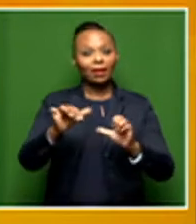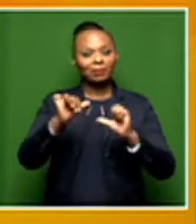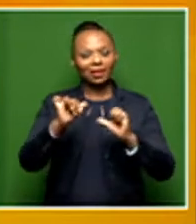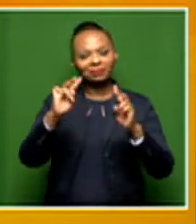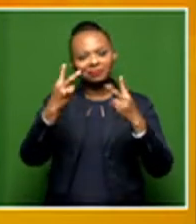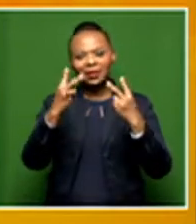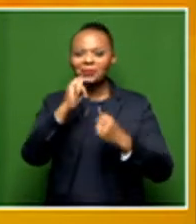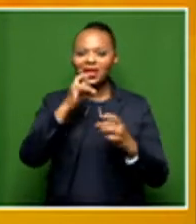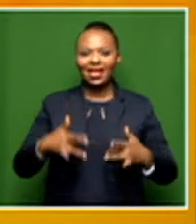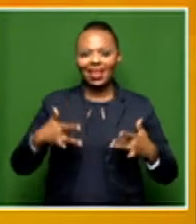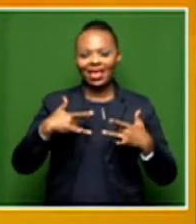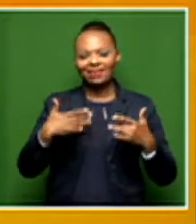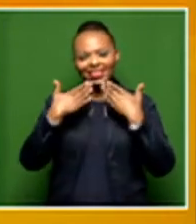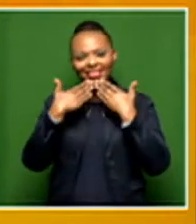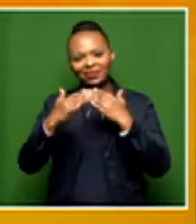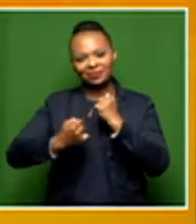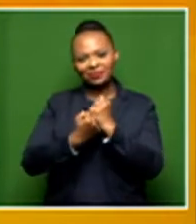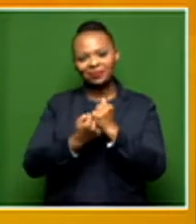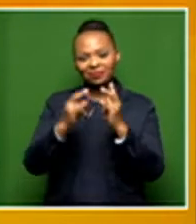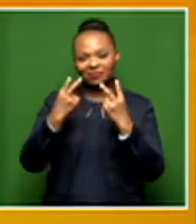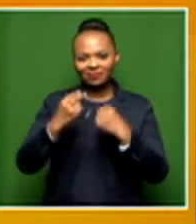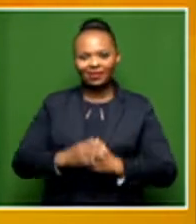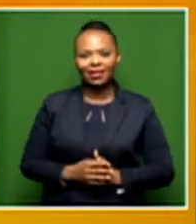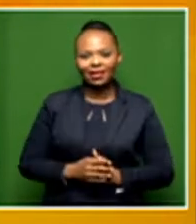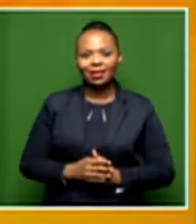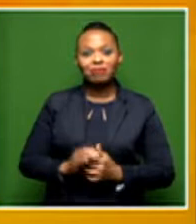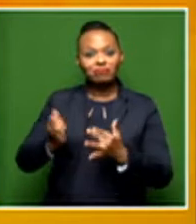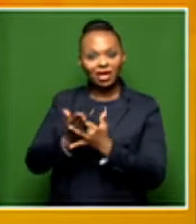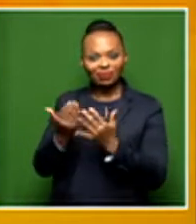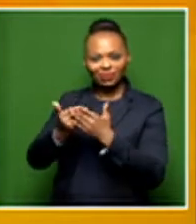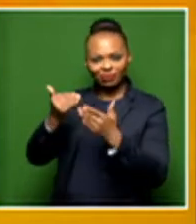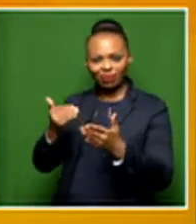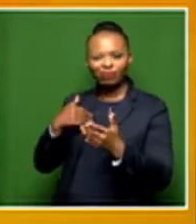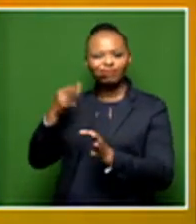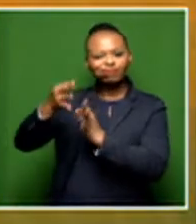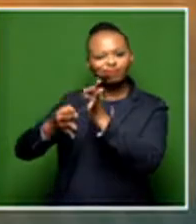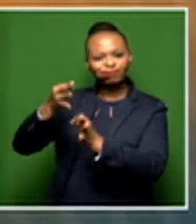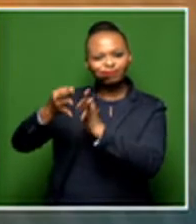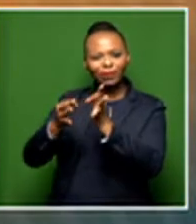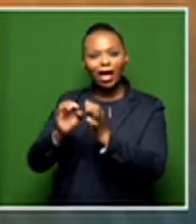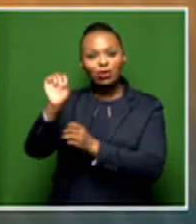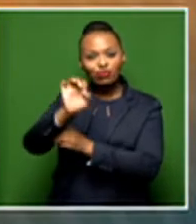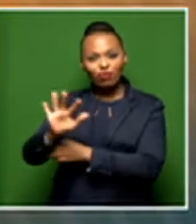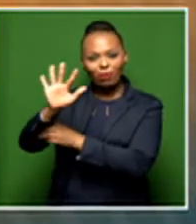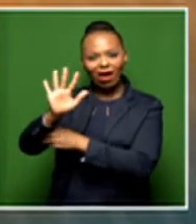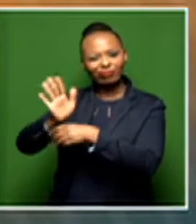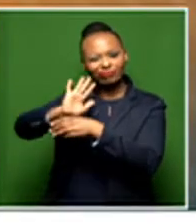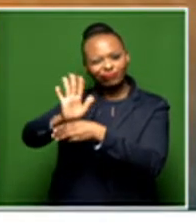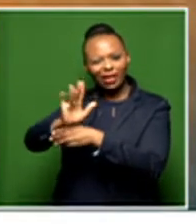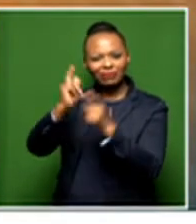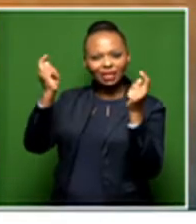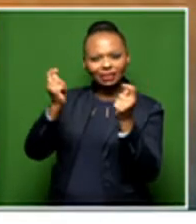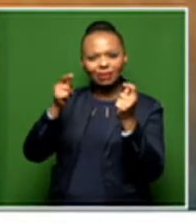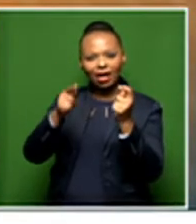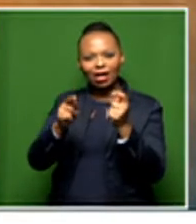Morning Live, thanks for staying with the show. As we tried before the break, we were chatting about the European Film Festival, which goes virtual with an excellent